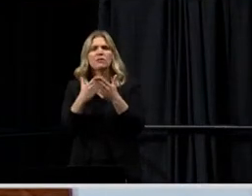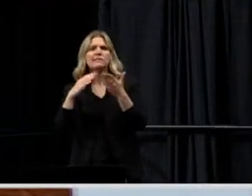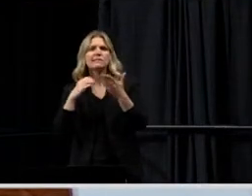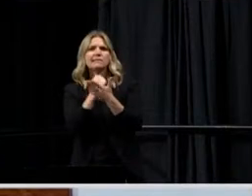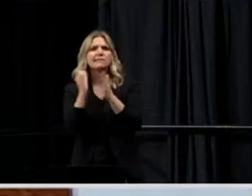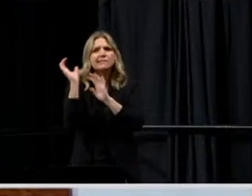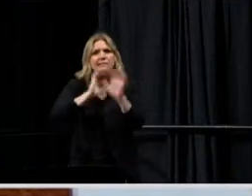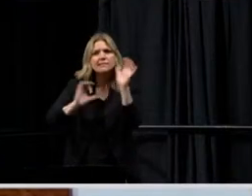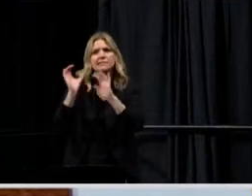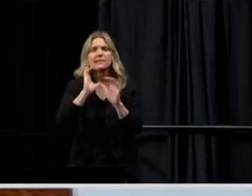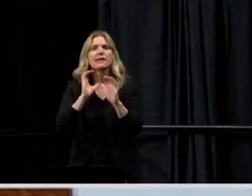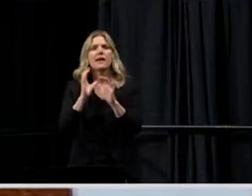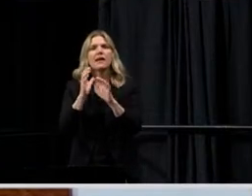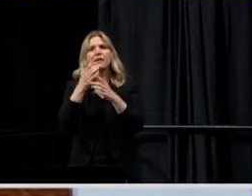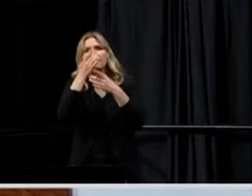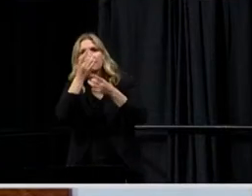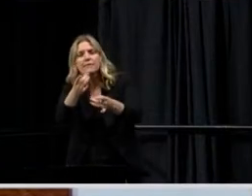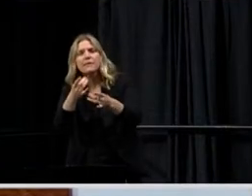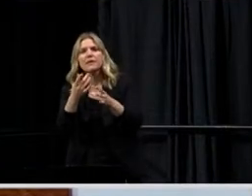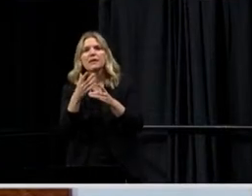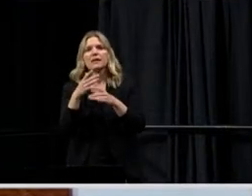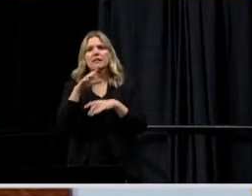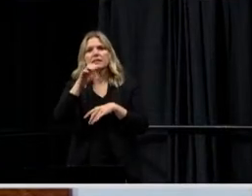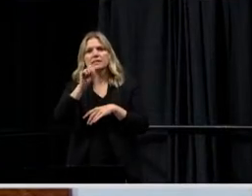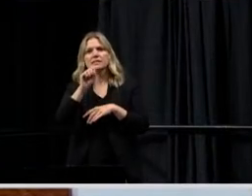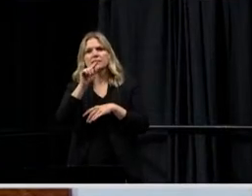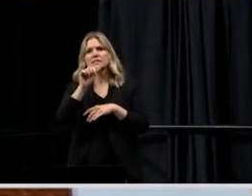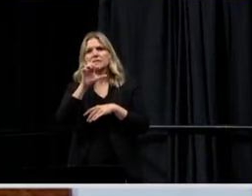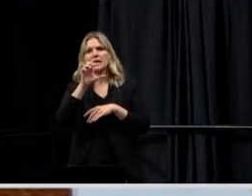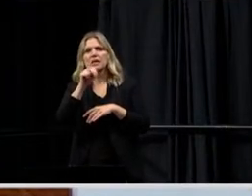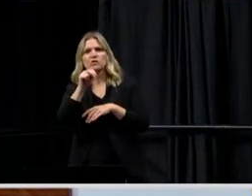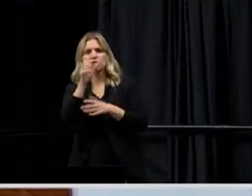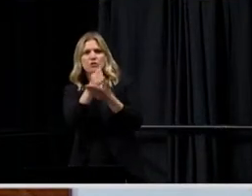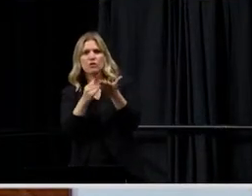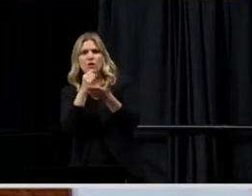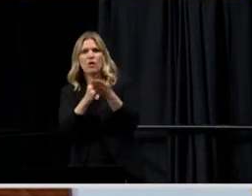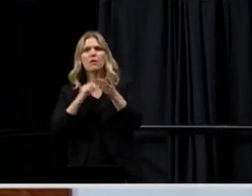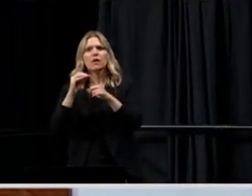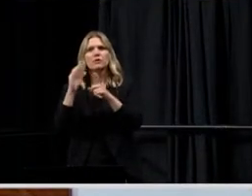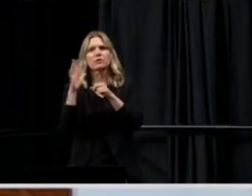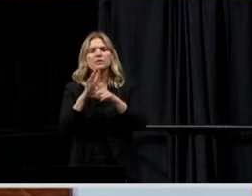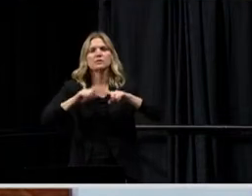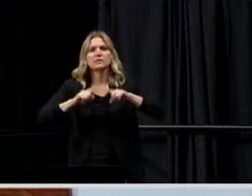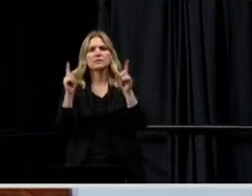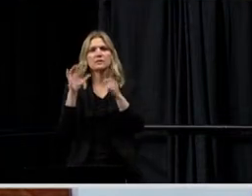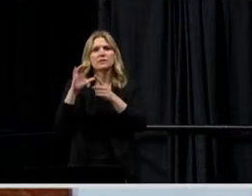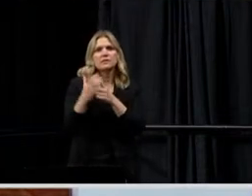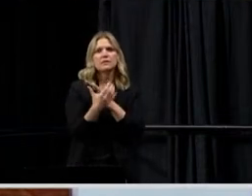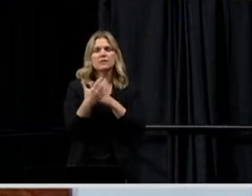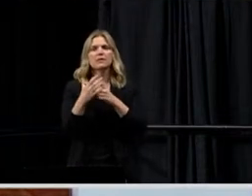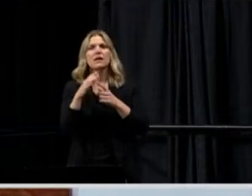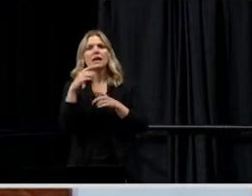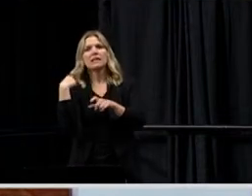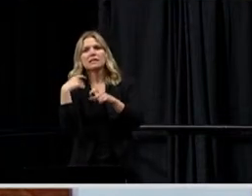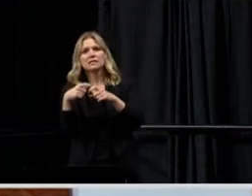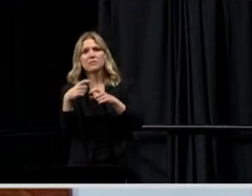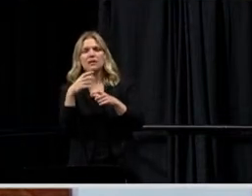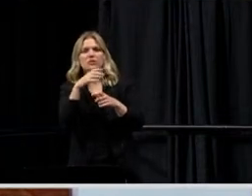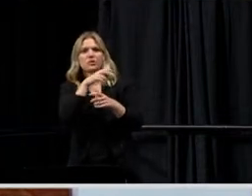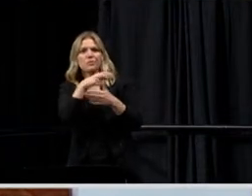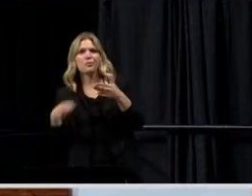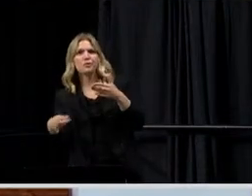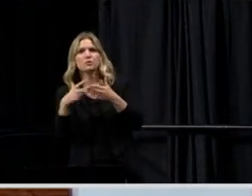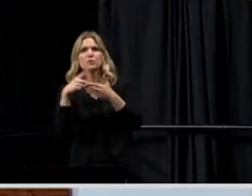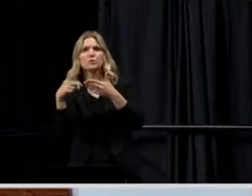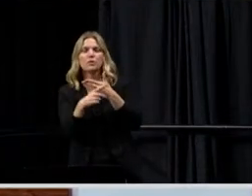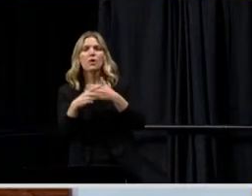our interests through the academies and station arts. We have been exposed to different cultures through clubs and the Spanish Immersion Program. Our school